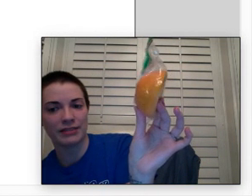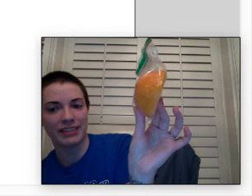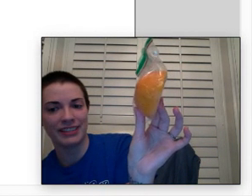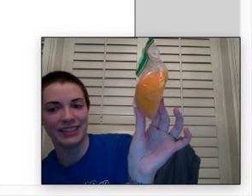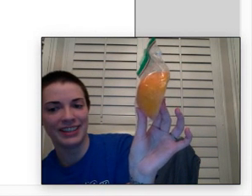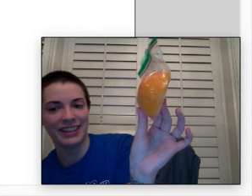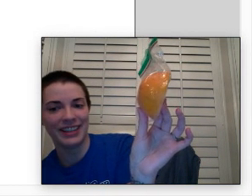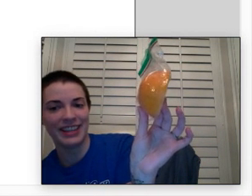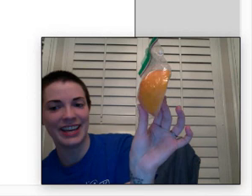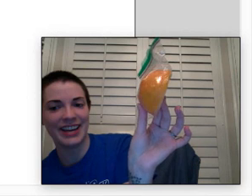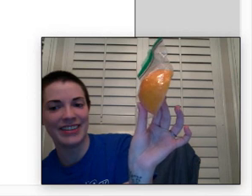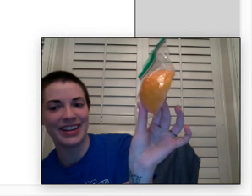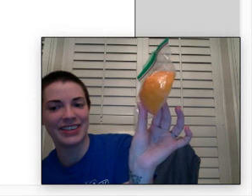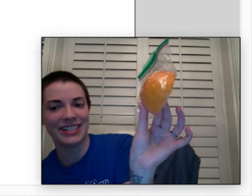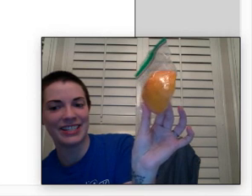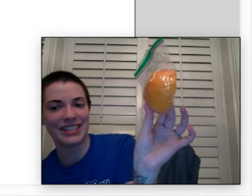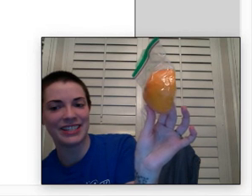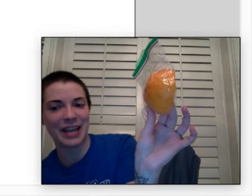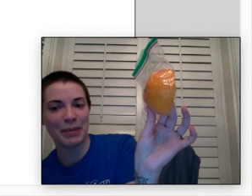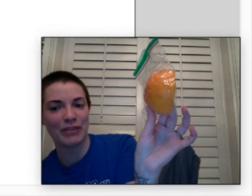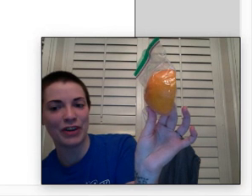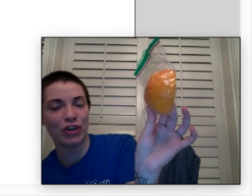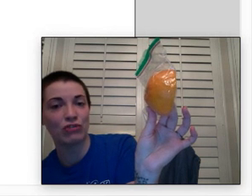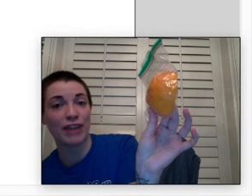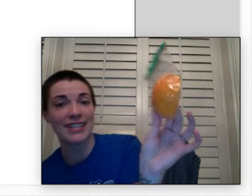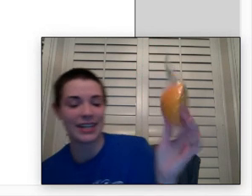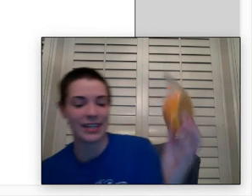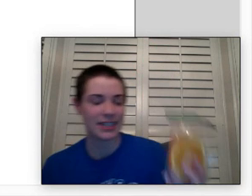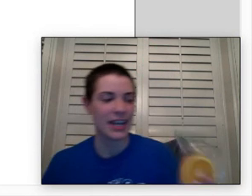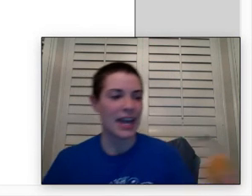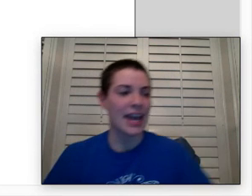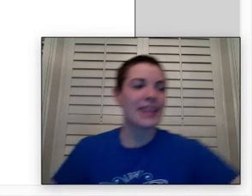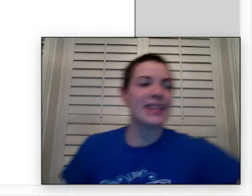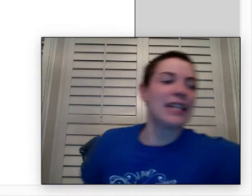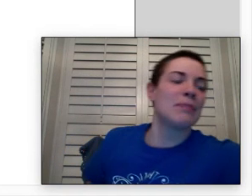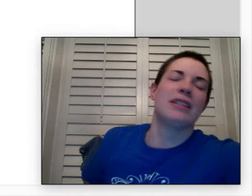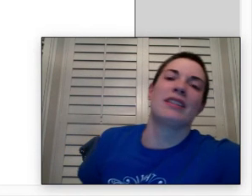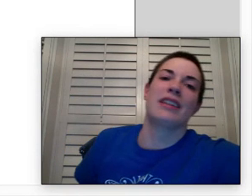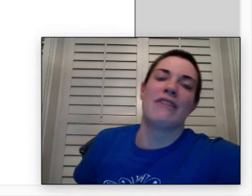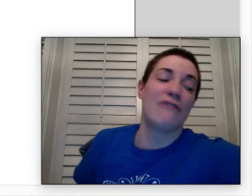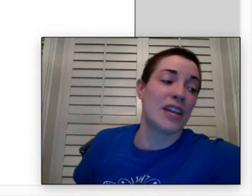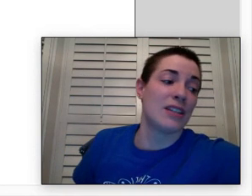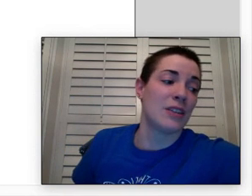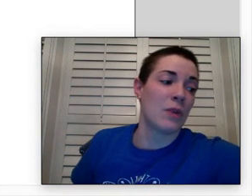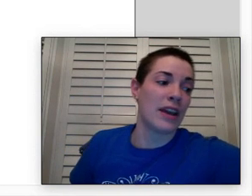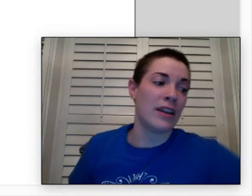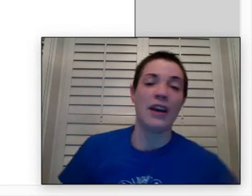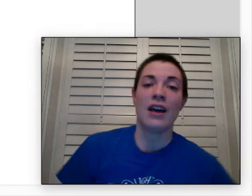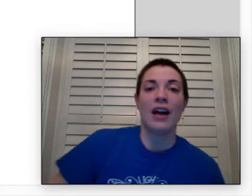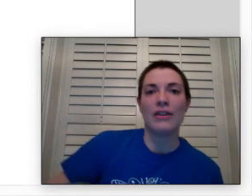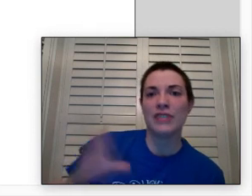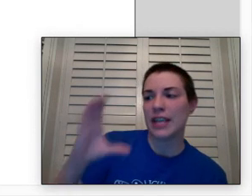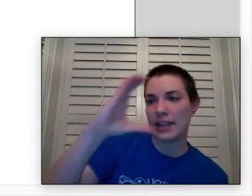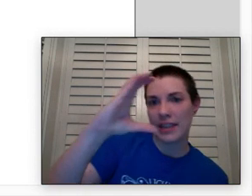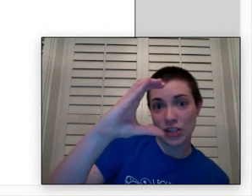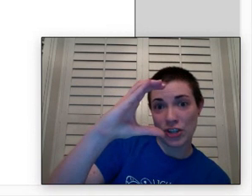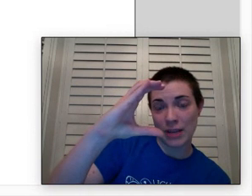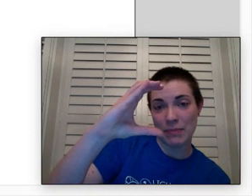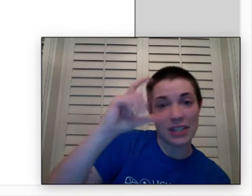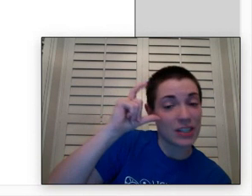this. There we go. It's in the shape of a crescent. And that's basically a fancy way of saying